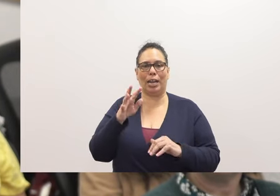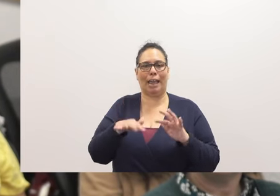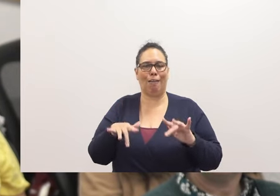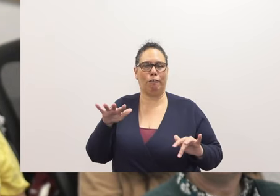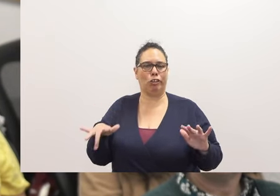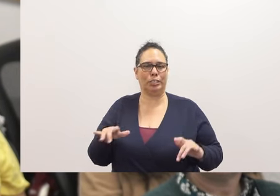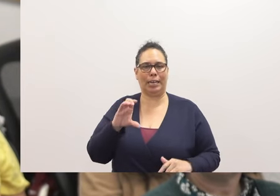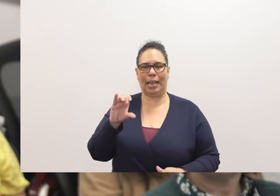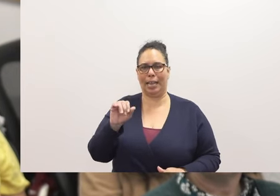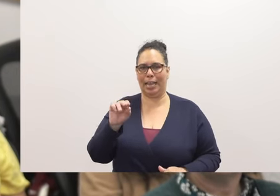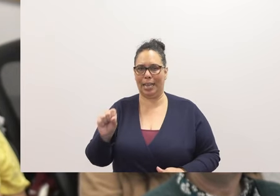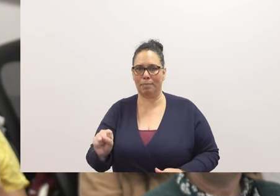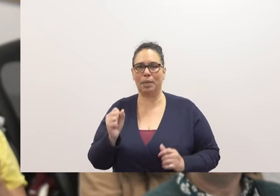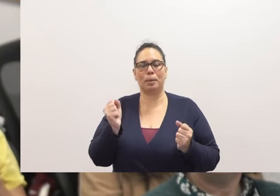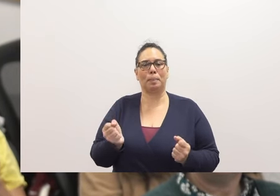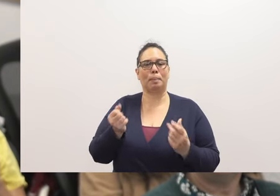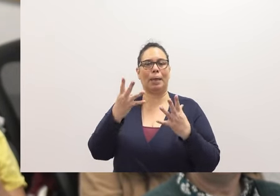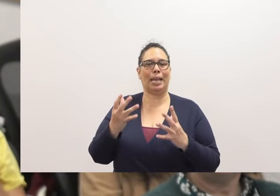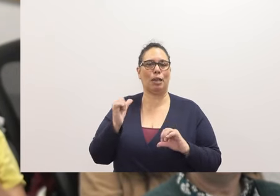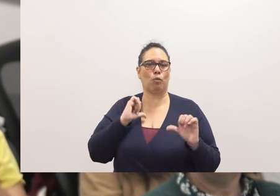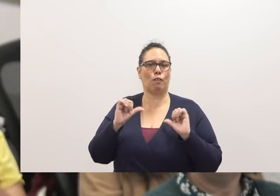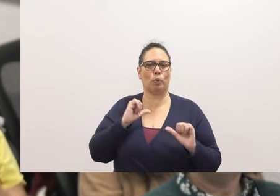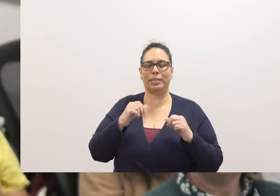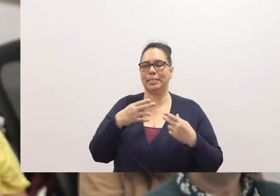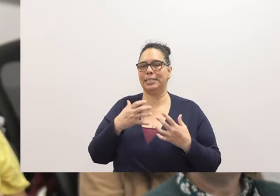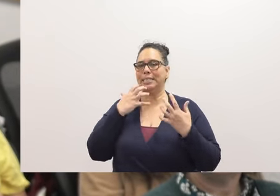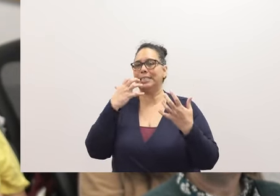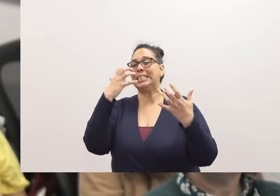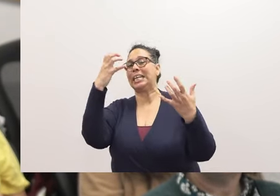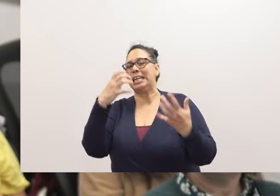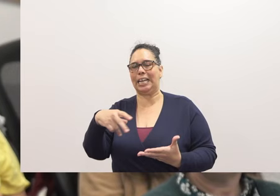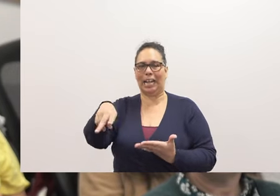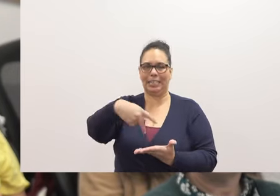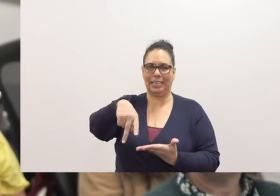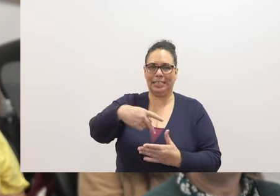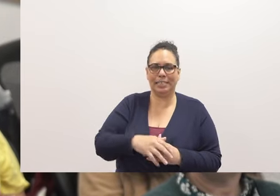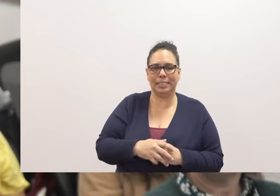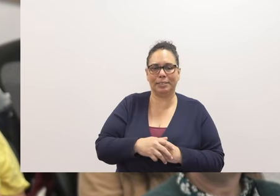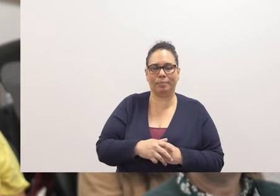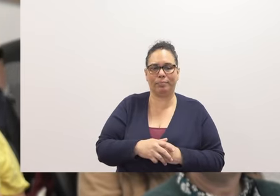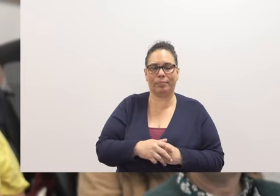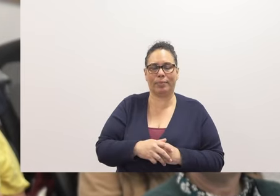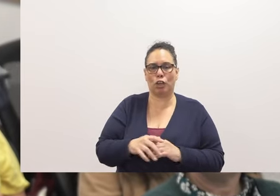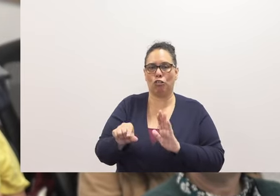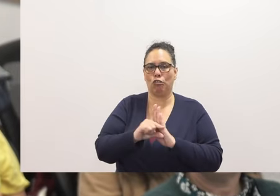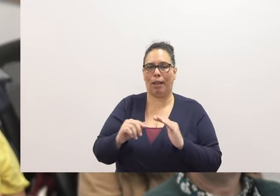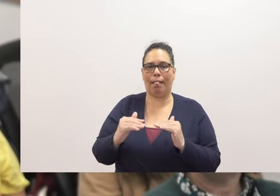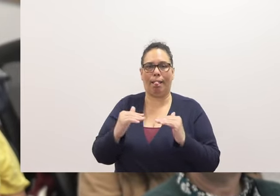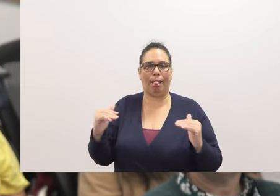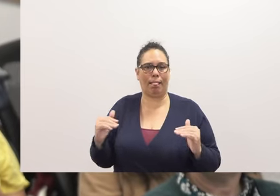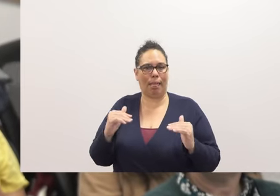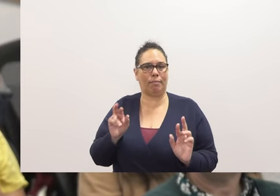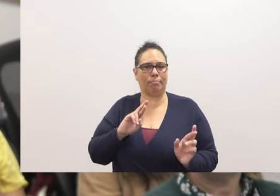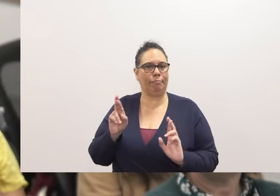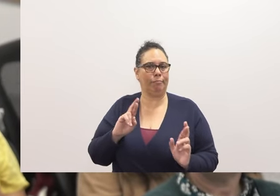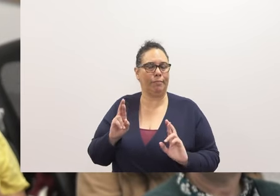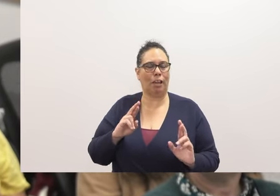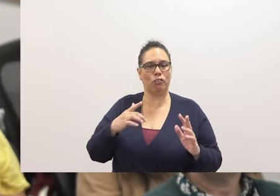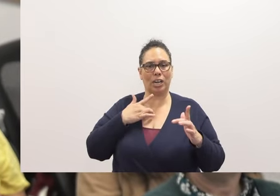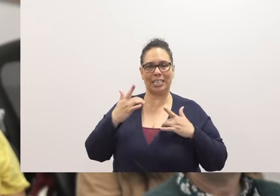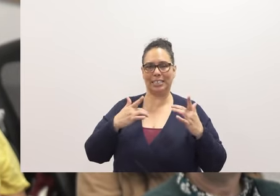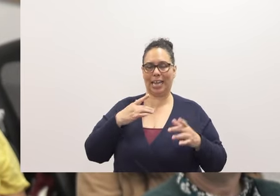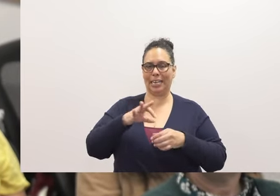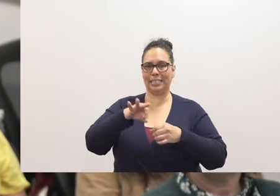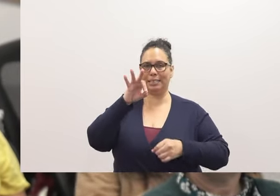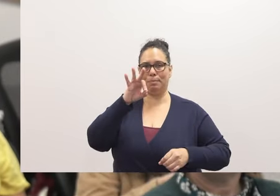many performances like singing and dancing. Our grade levels also are preparing for our exciting